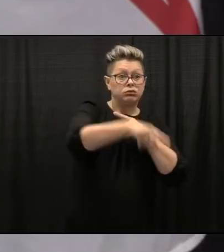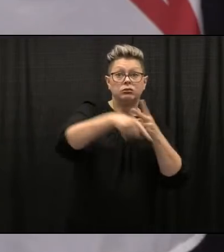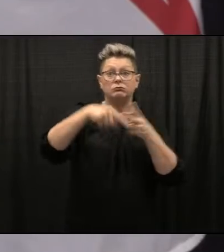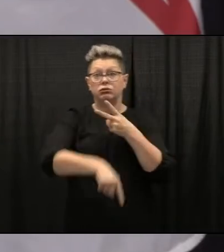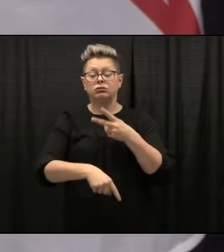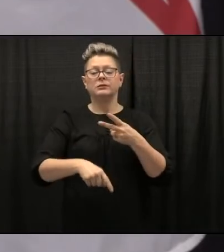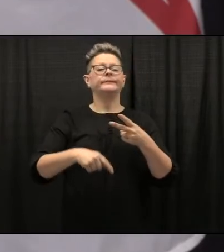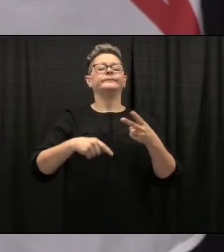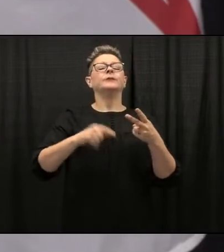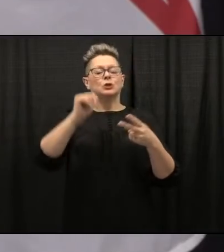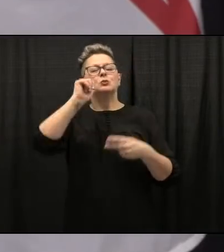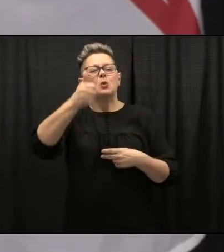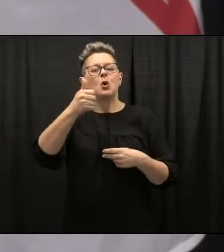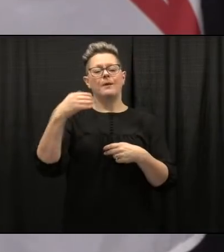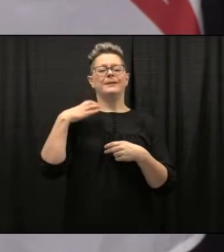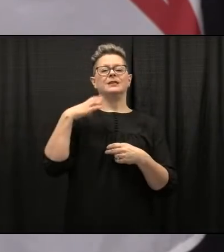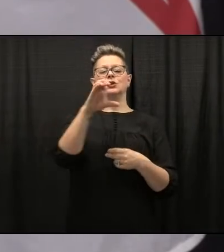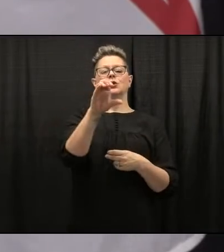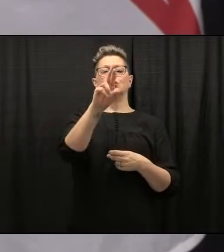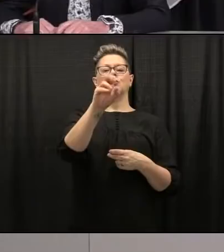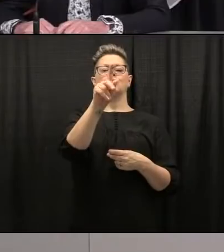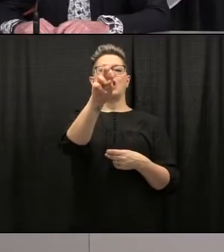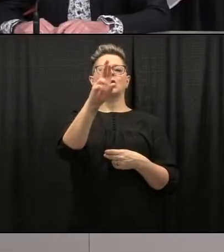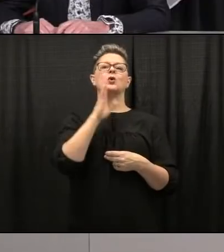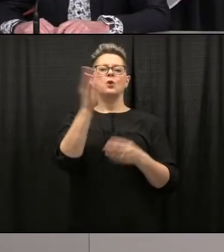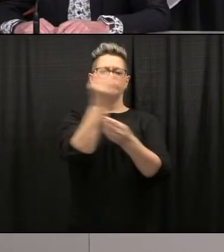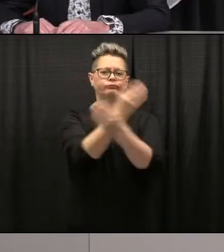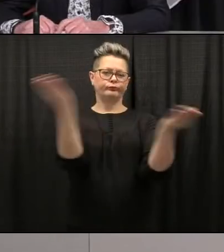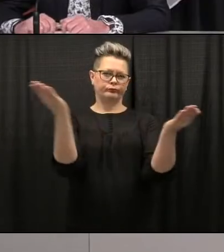Minister Crocker tomorrow, I believe.